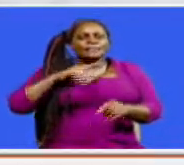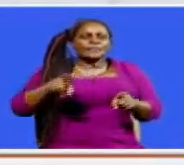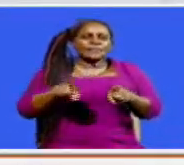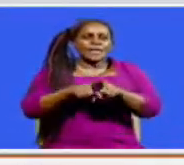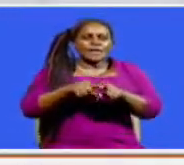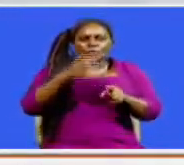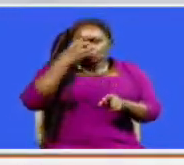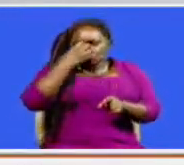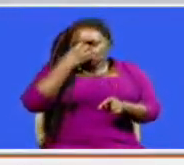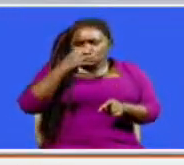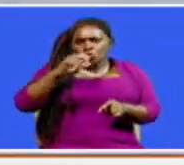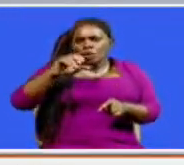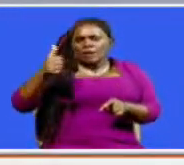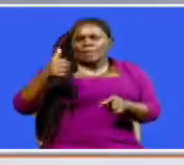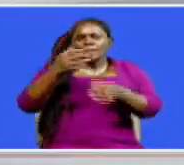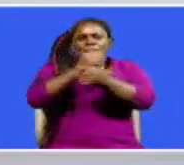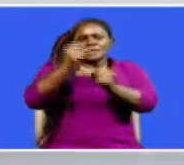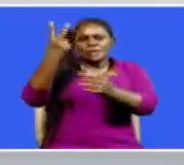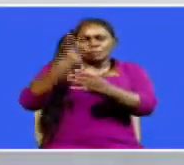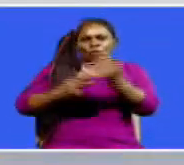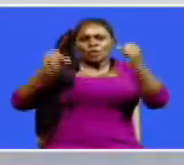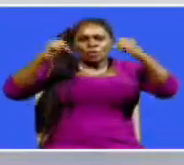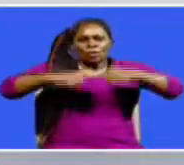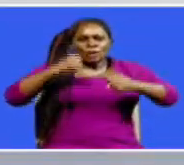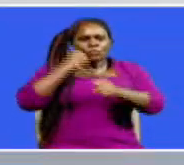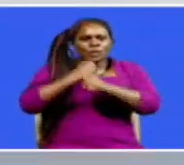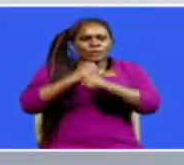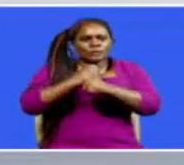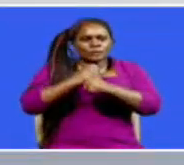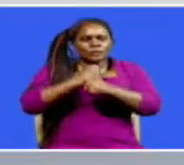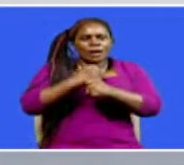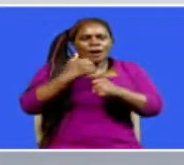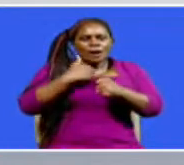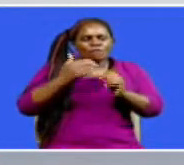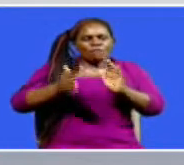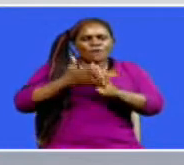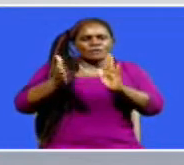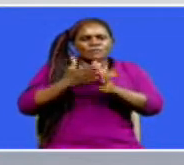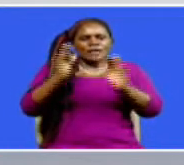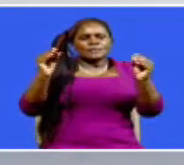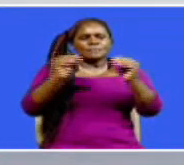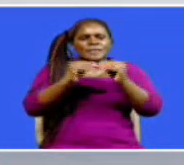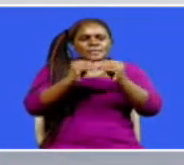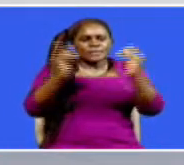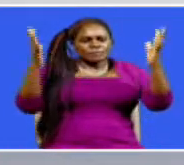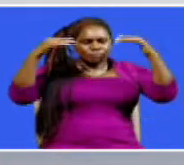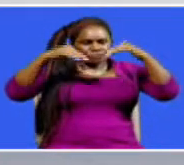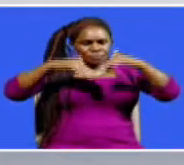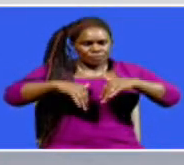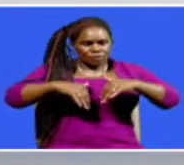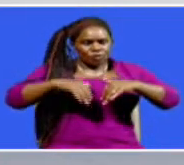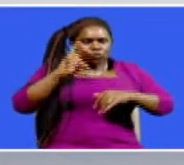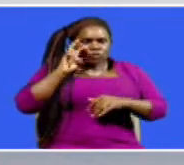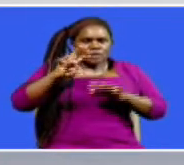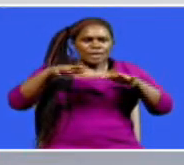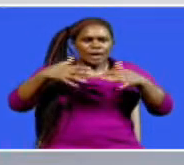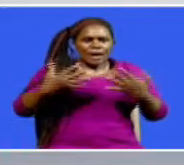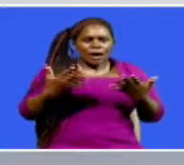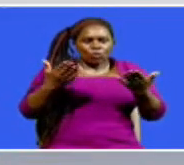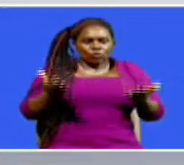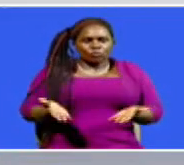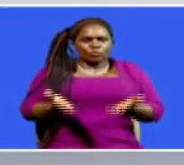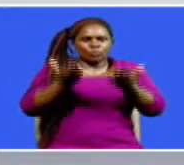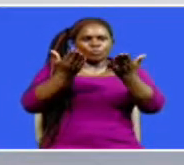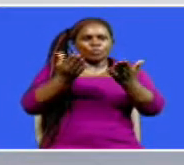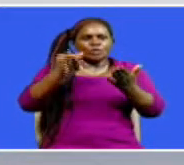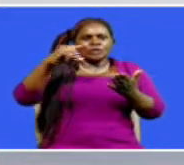Ruto and General al-Burhan agreed to work towards convening an urgent IGAD summit to find ways to accelerate